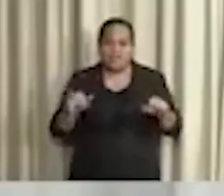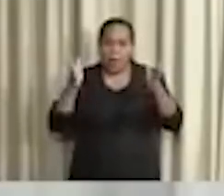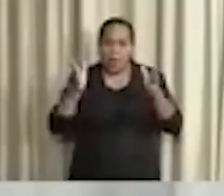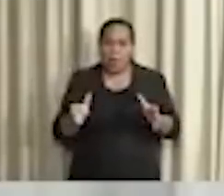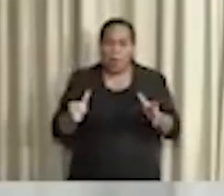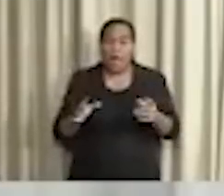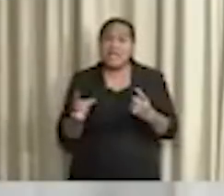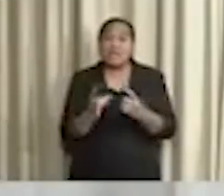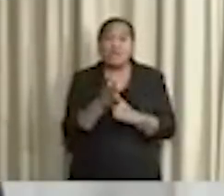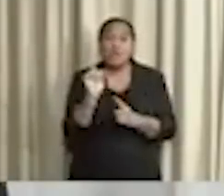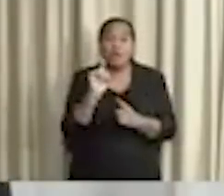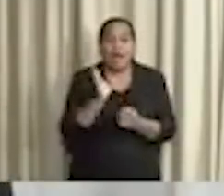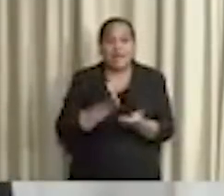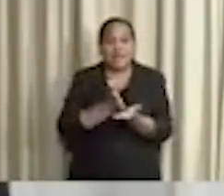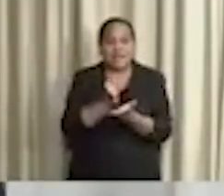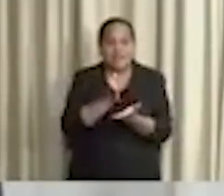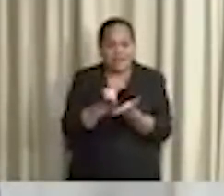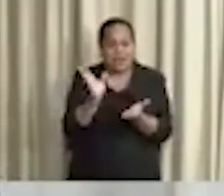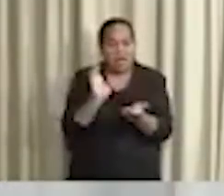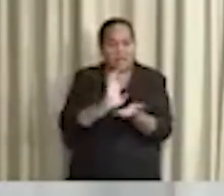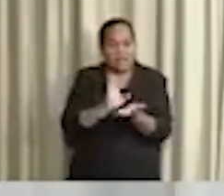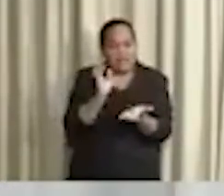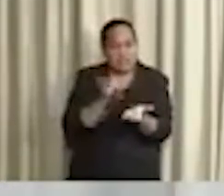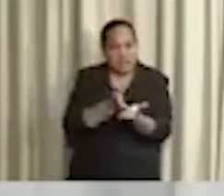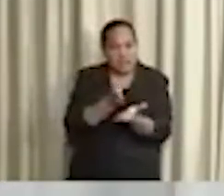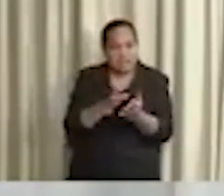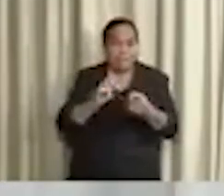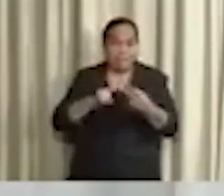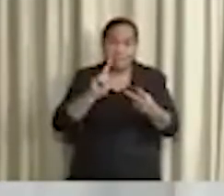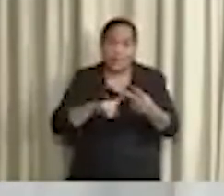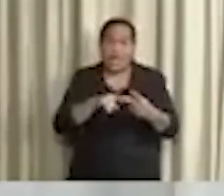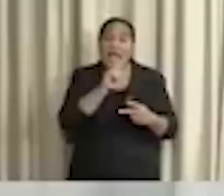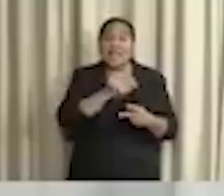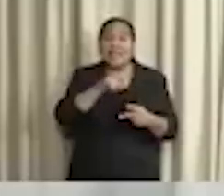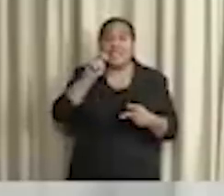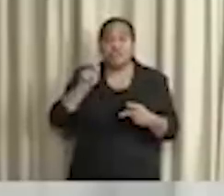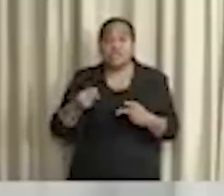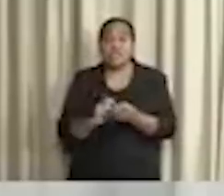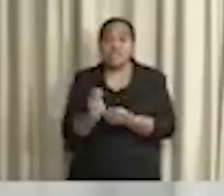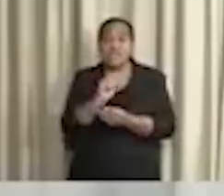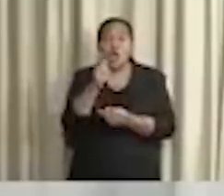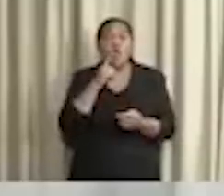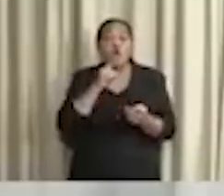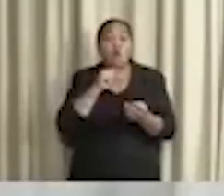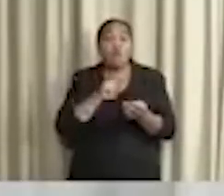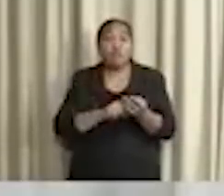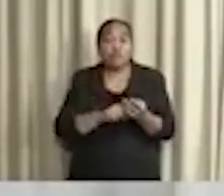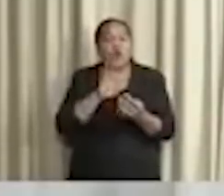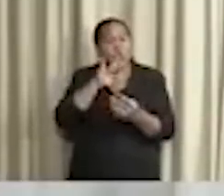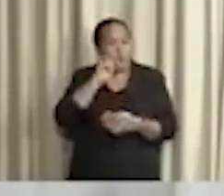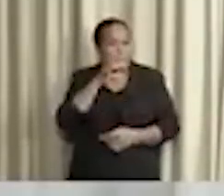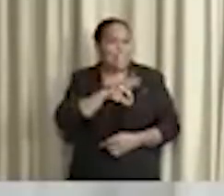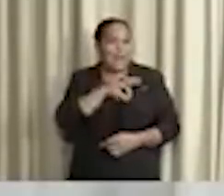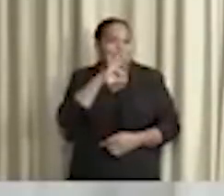the civil service, as well as the tertiary loan scheme, which benefit thousands of our